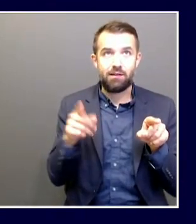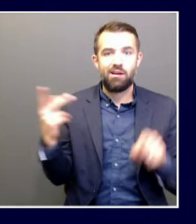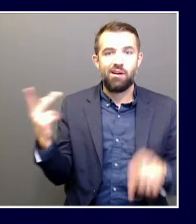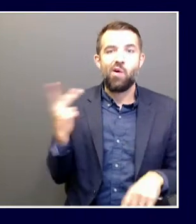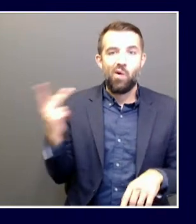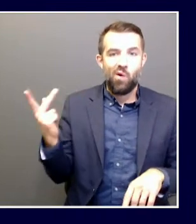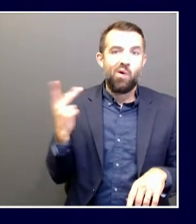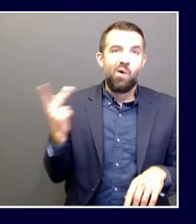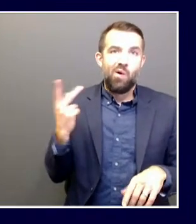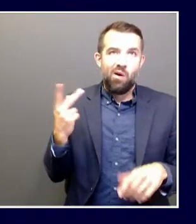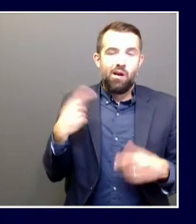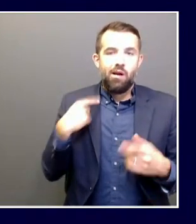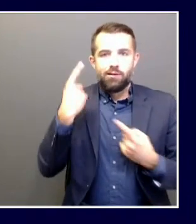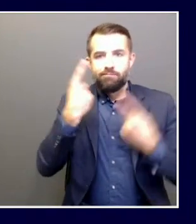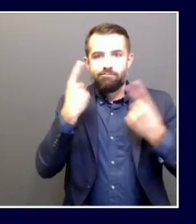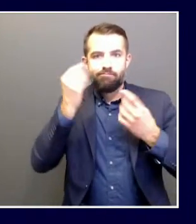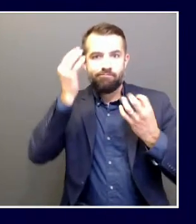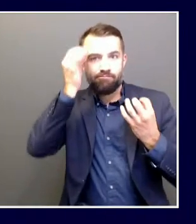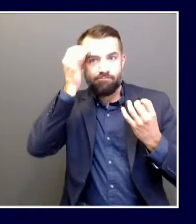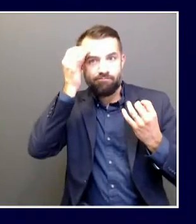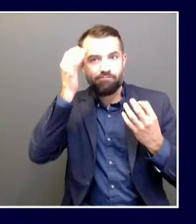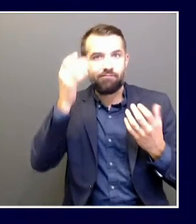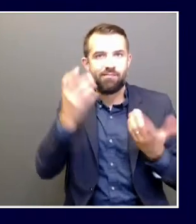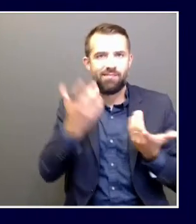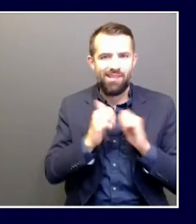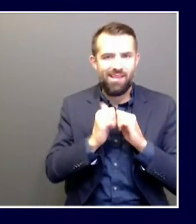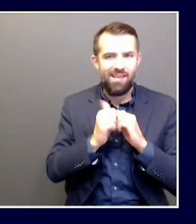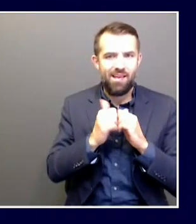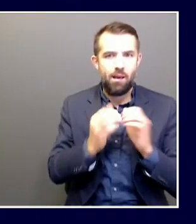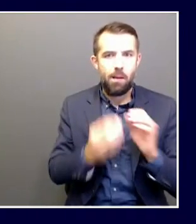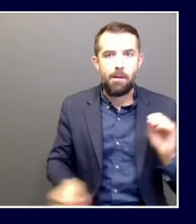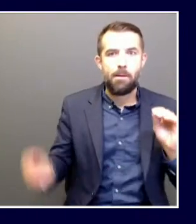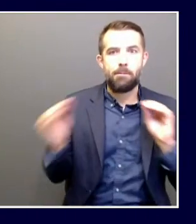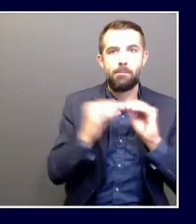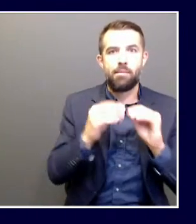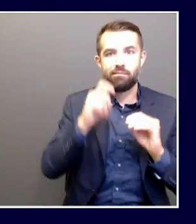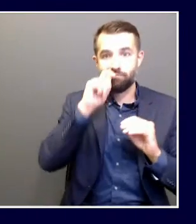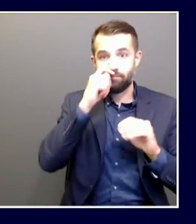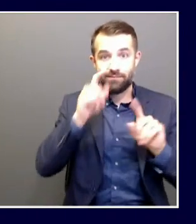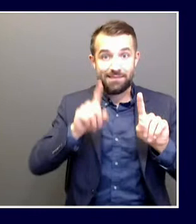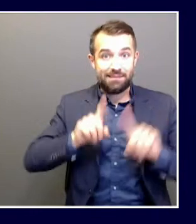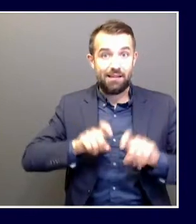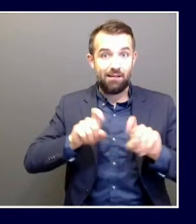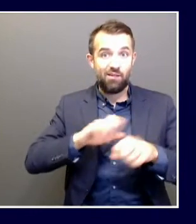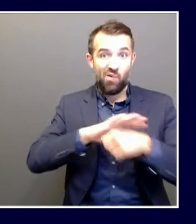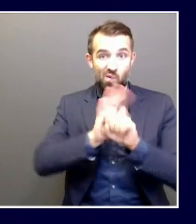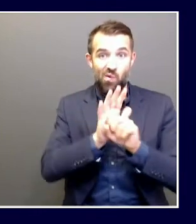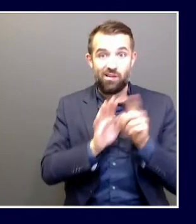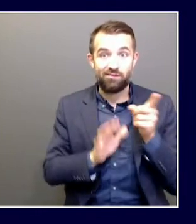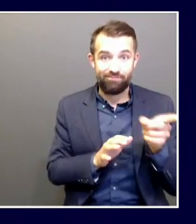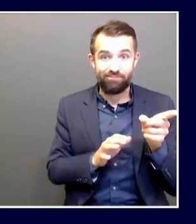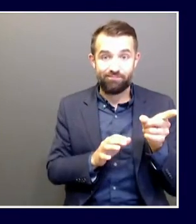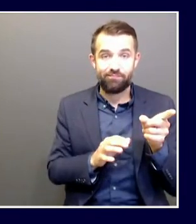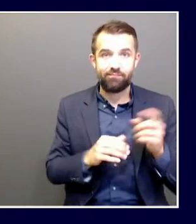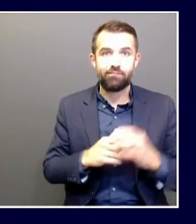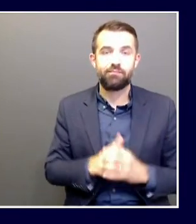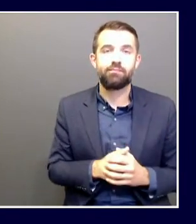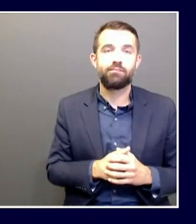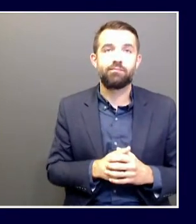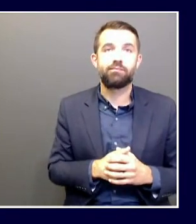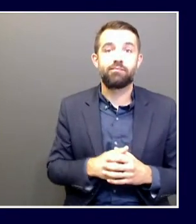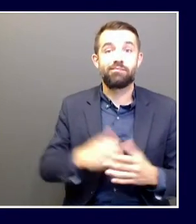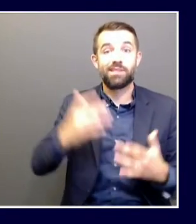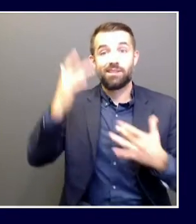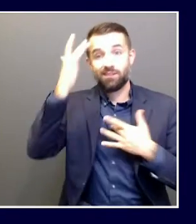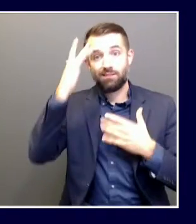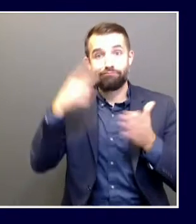thinking through and working on expanding testing for COVID so that if you do have those symptoms, you know which direction you're going, COVID or